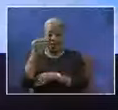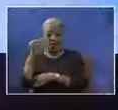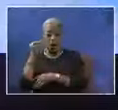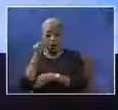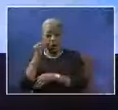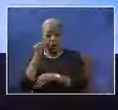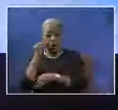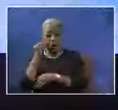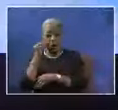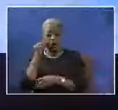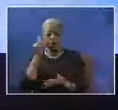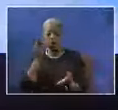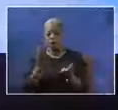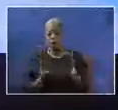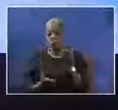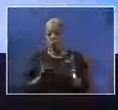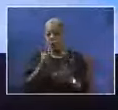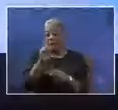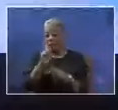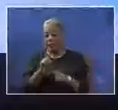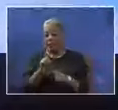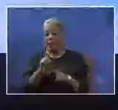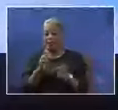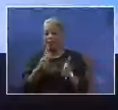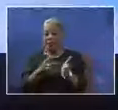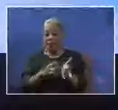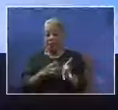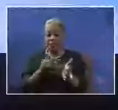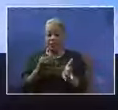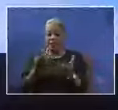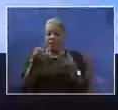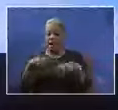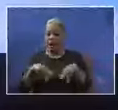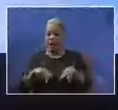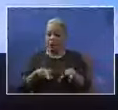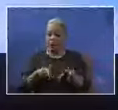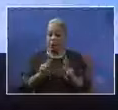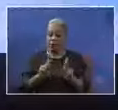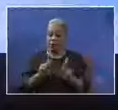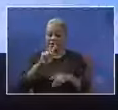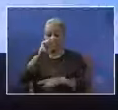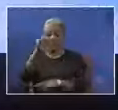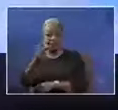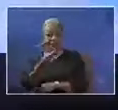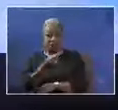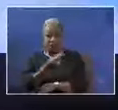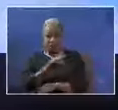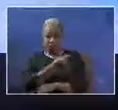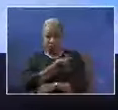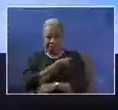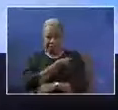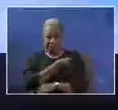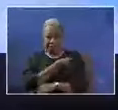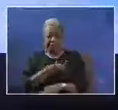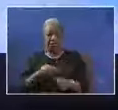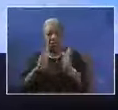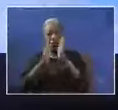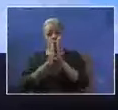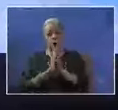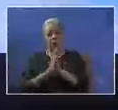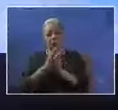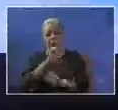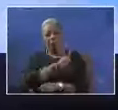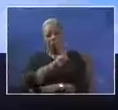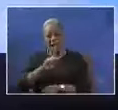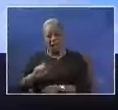need to take advantage of the opportunity of grace, I pray, oh Lord, that they will do it right